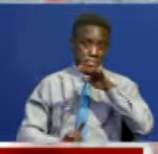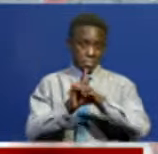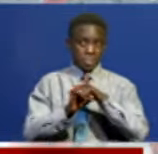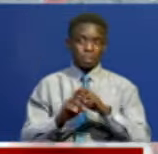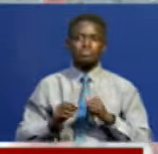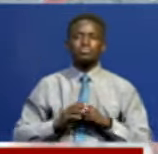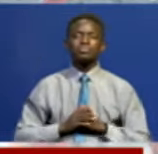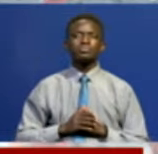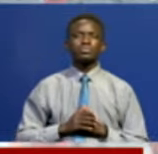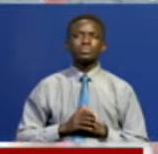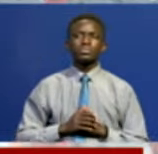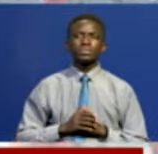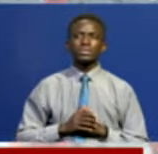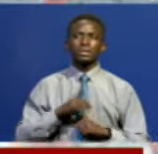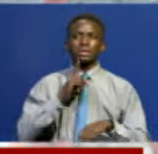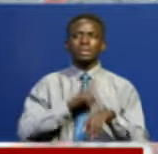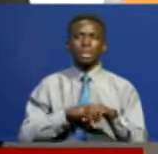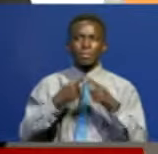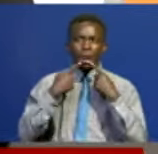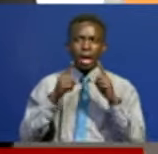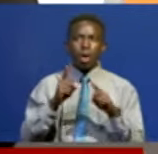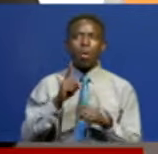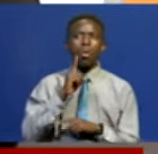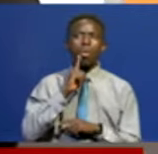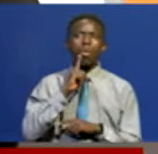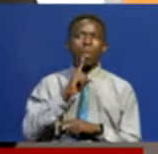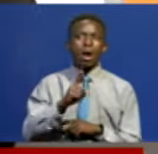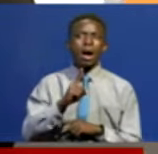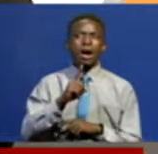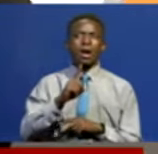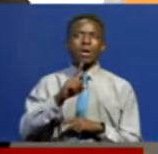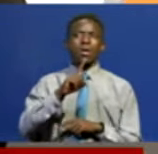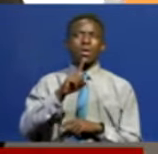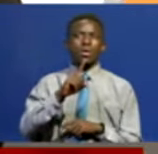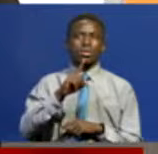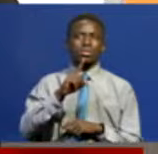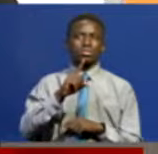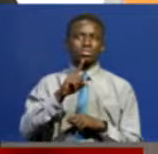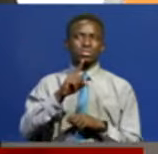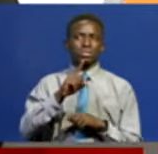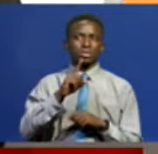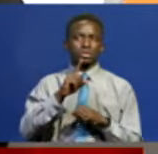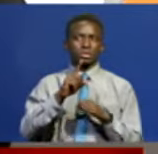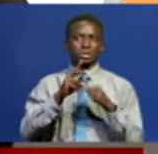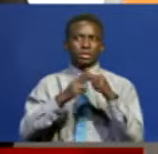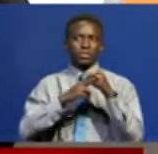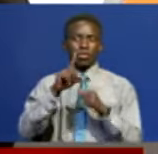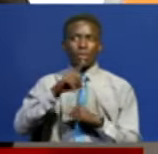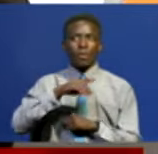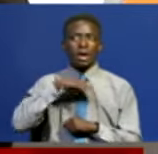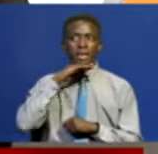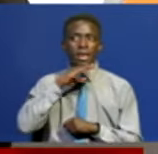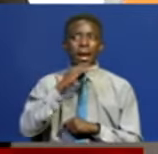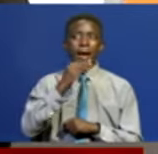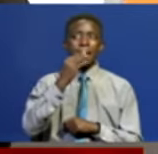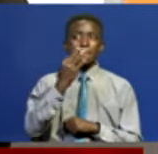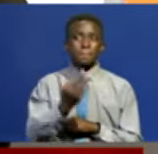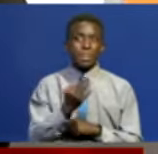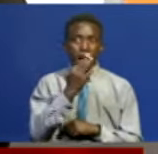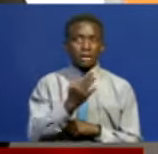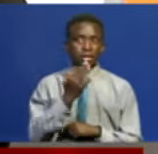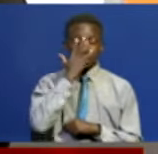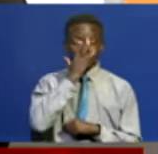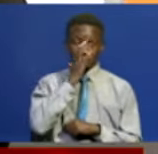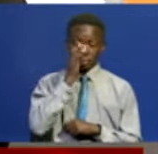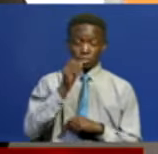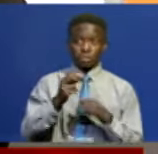recorded 171 deaths. March 13, 2020, the first case was detected in Kenya, while